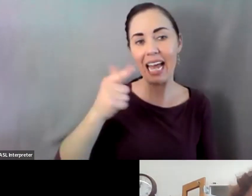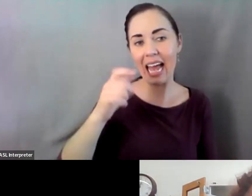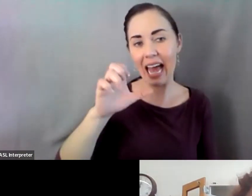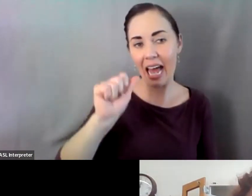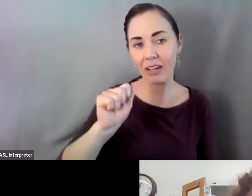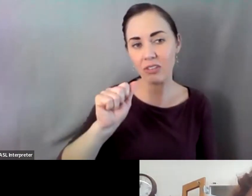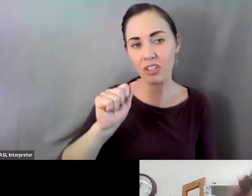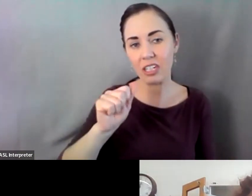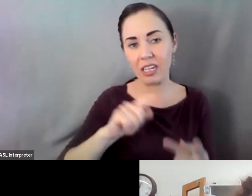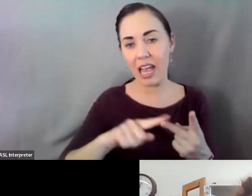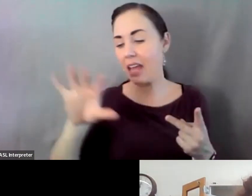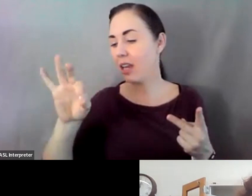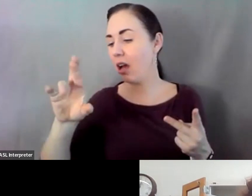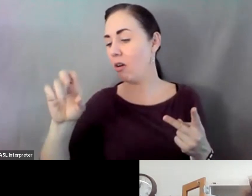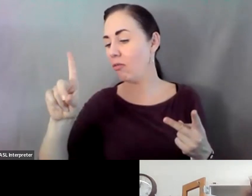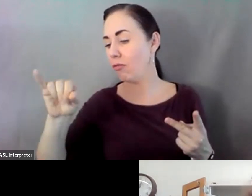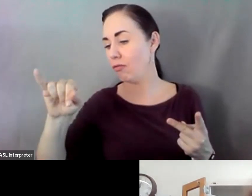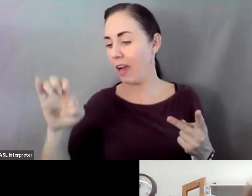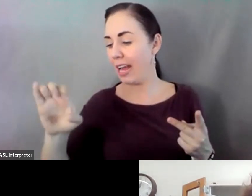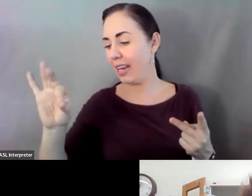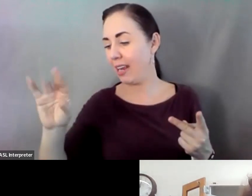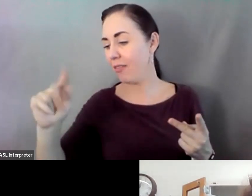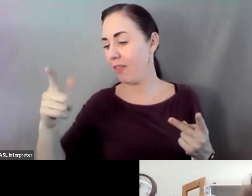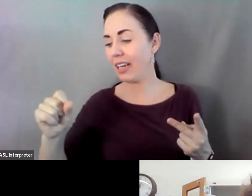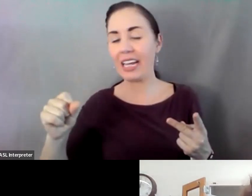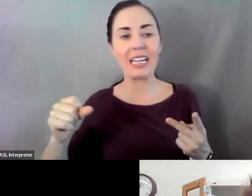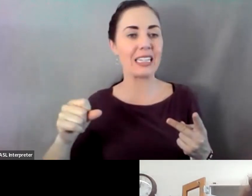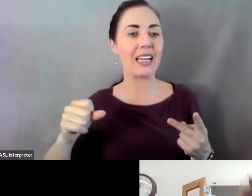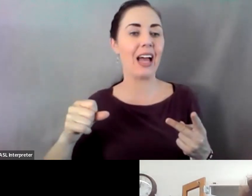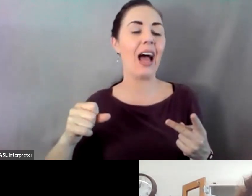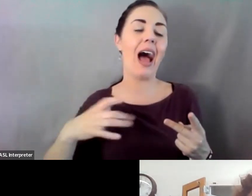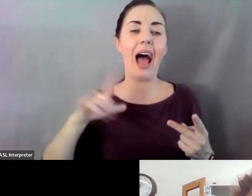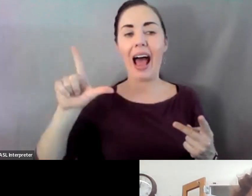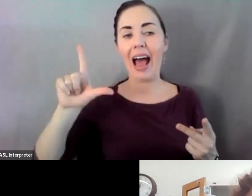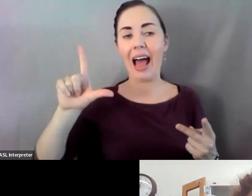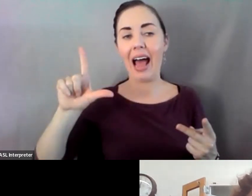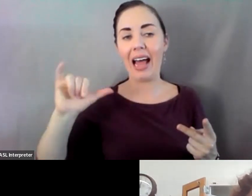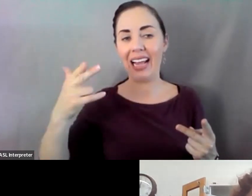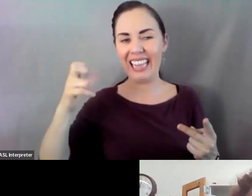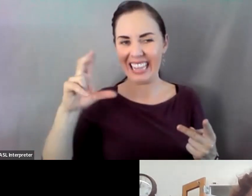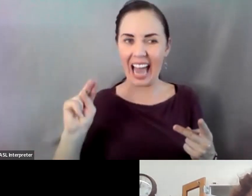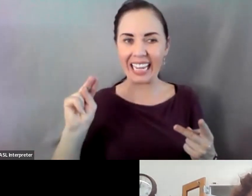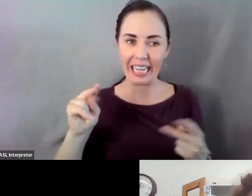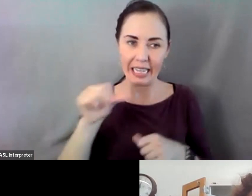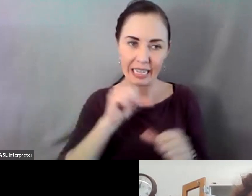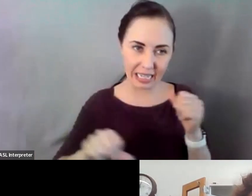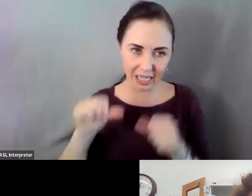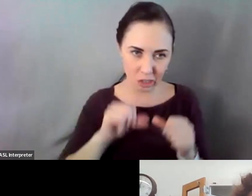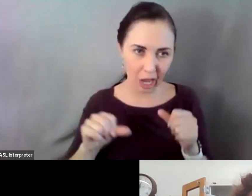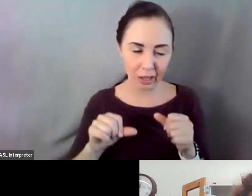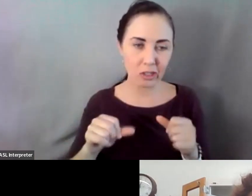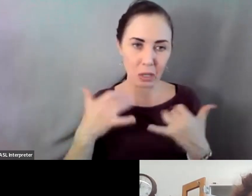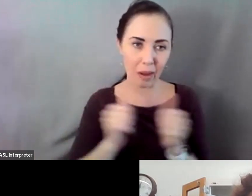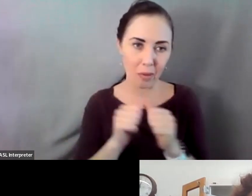always help me remember things in biology, right? So, hey, we all have our things. So very cool. So if there's a lichen